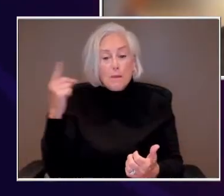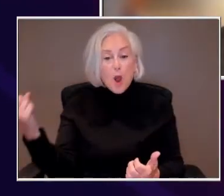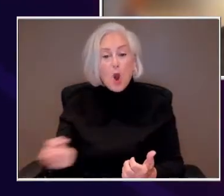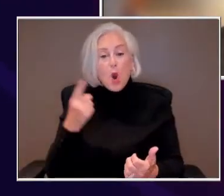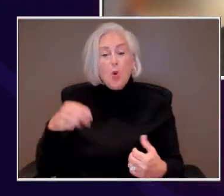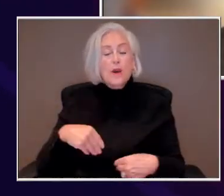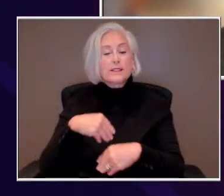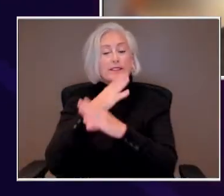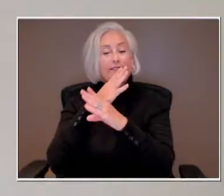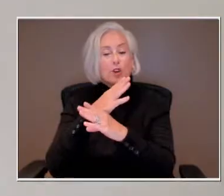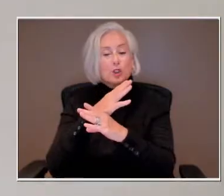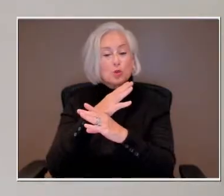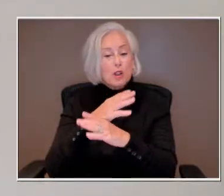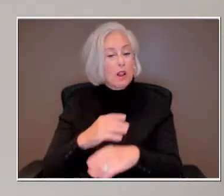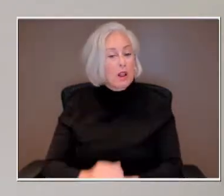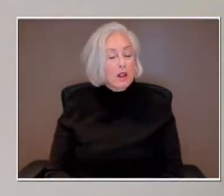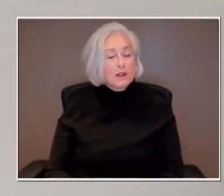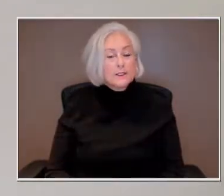patients?